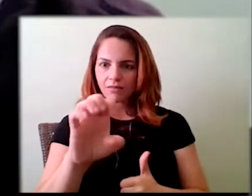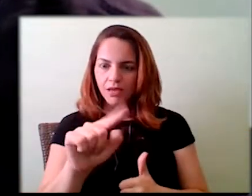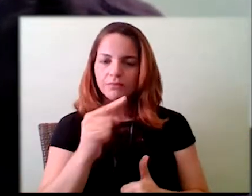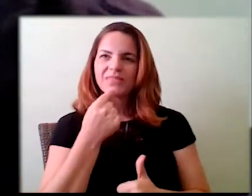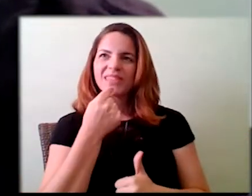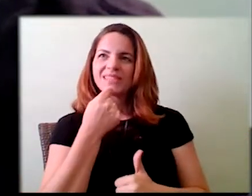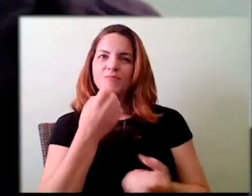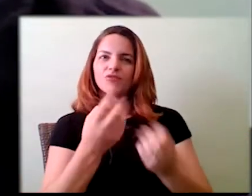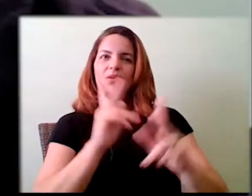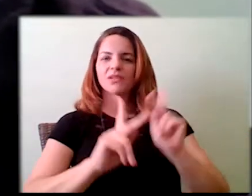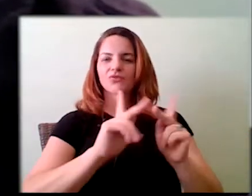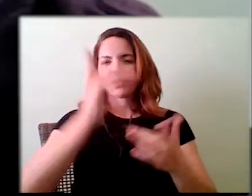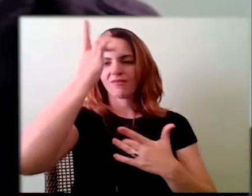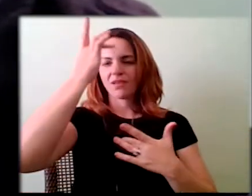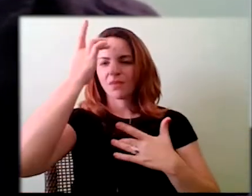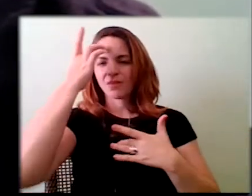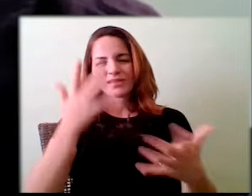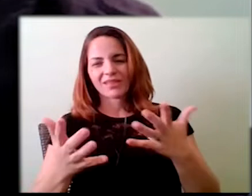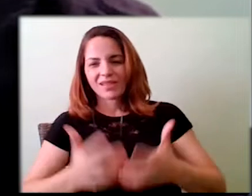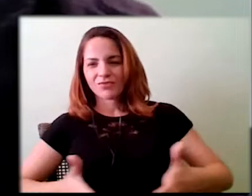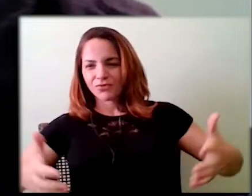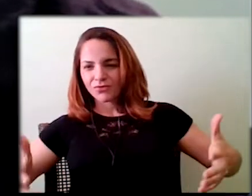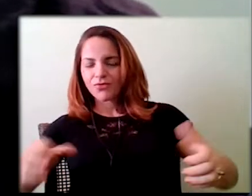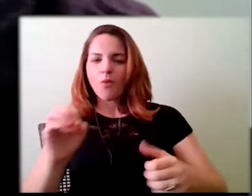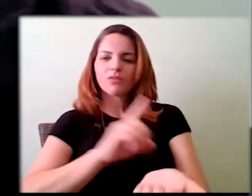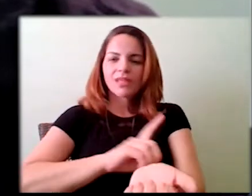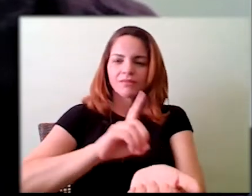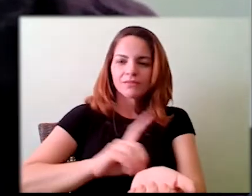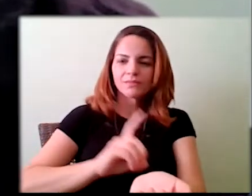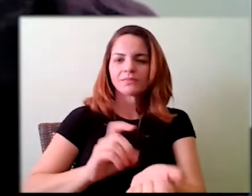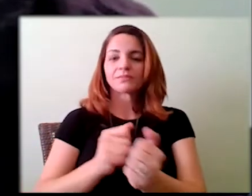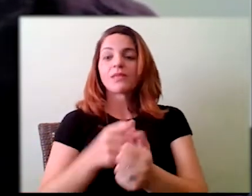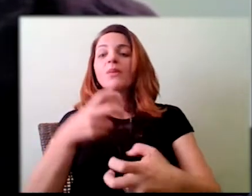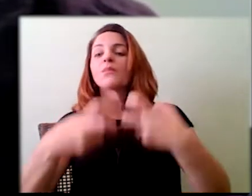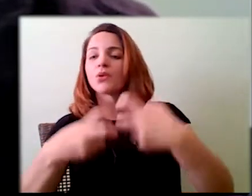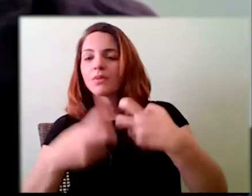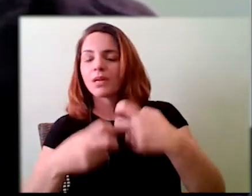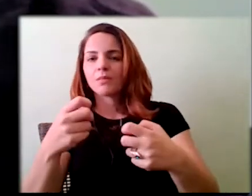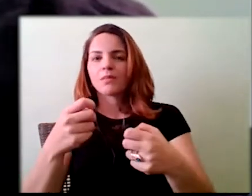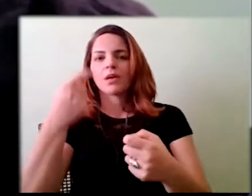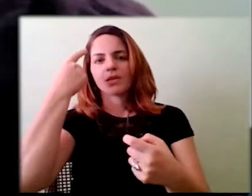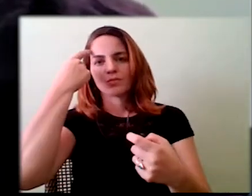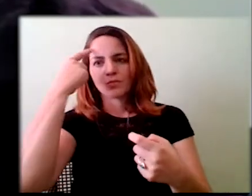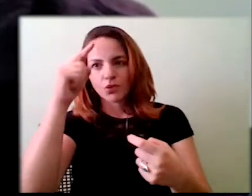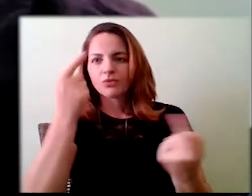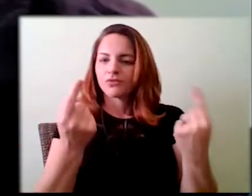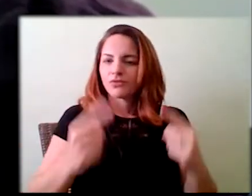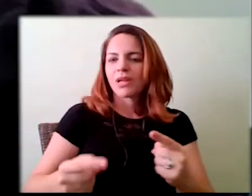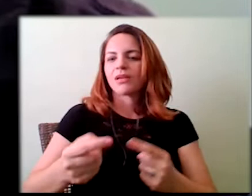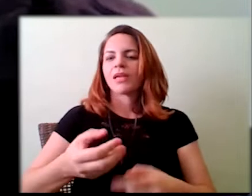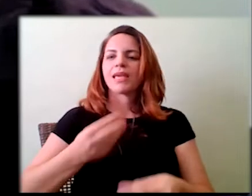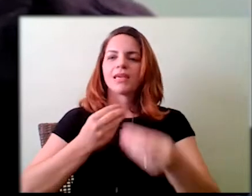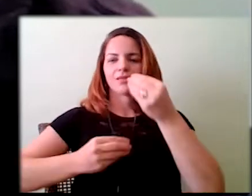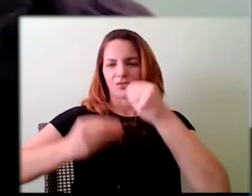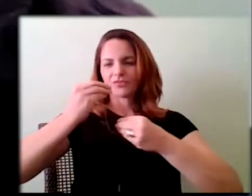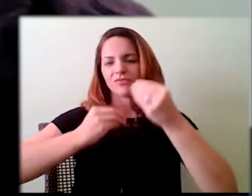diseases, conditions painfully highlighted during the COVID-19 pandemic. Both eaters and dietitians may blame these